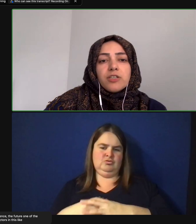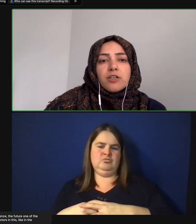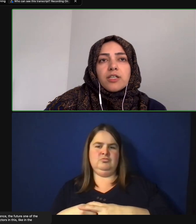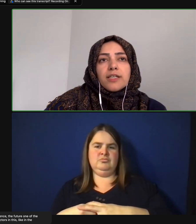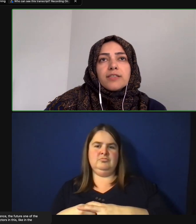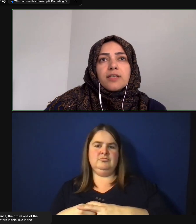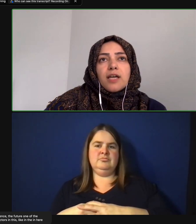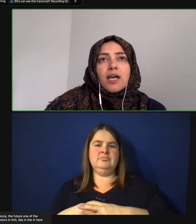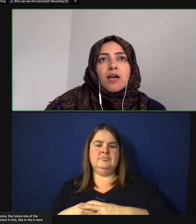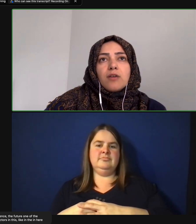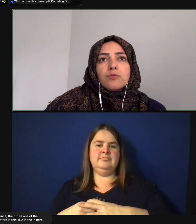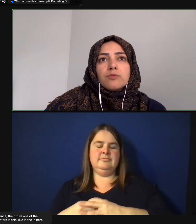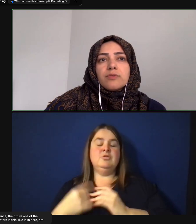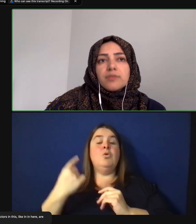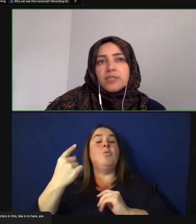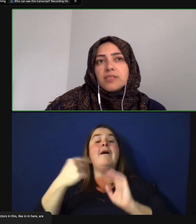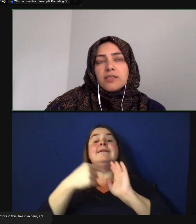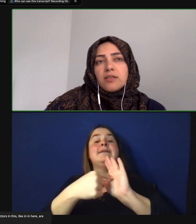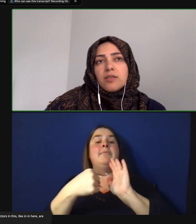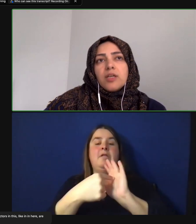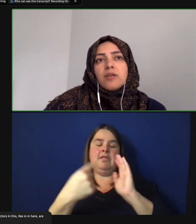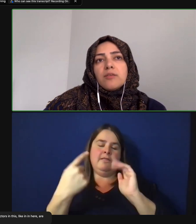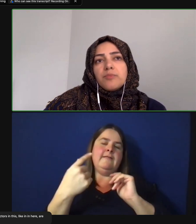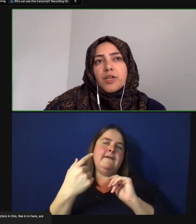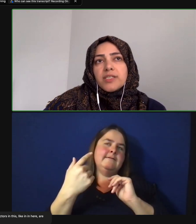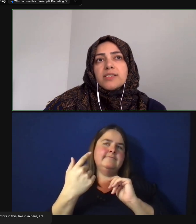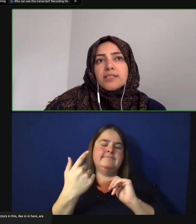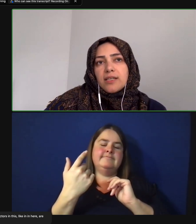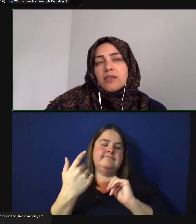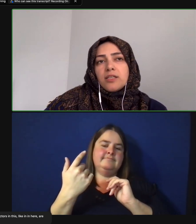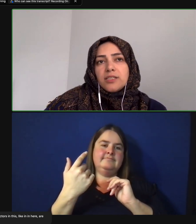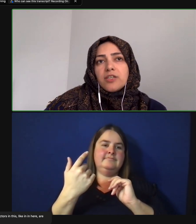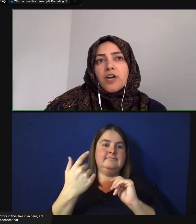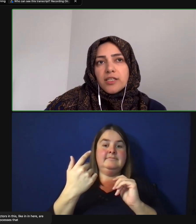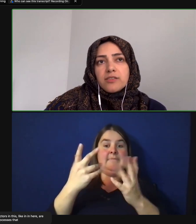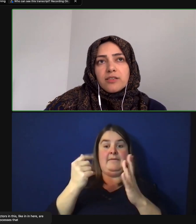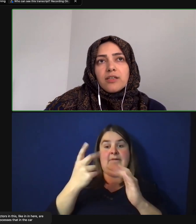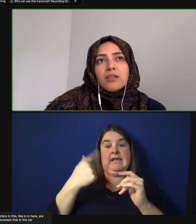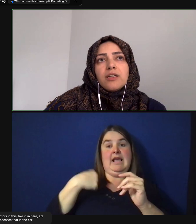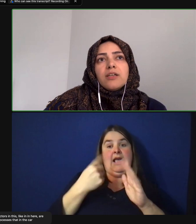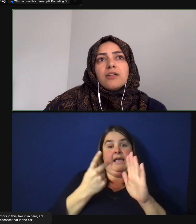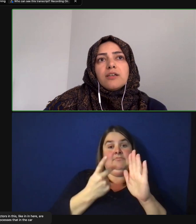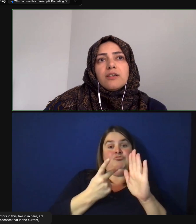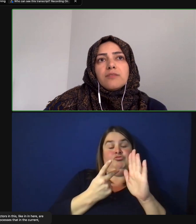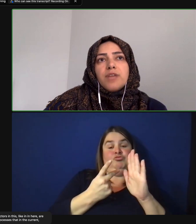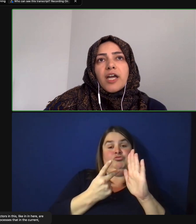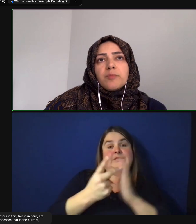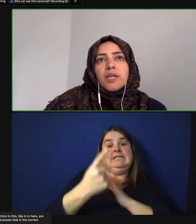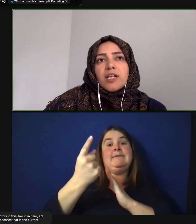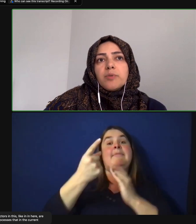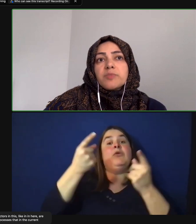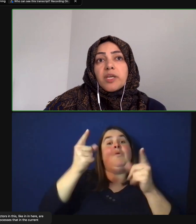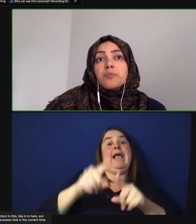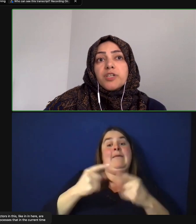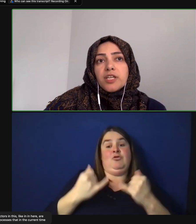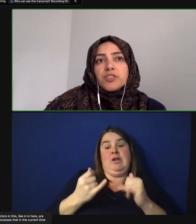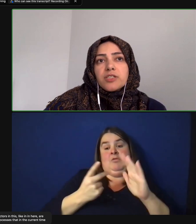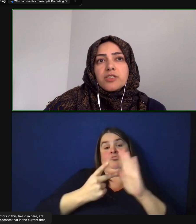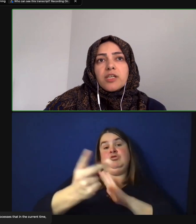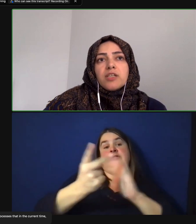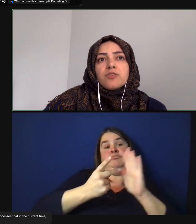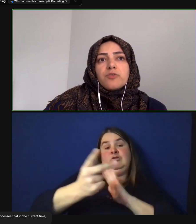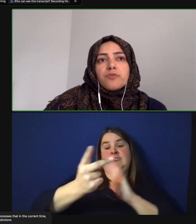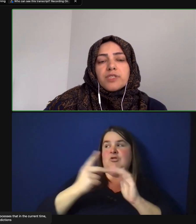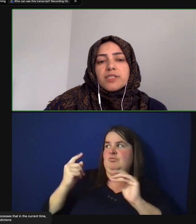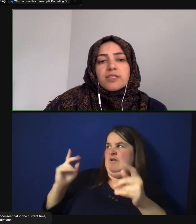in here are how these processes in the current time help us make